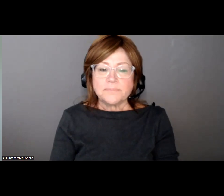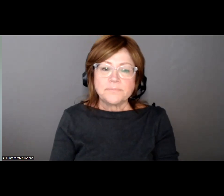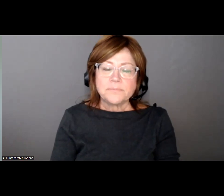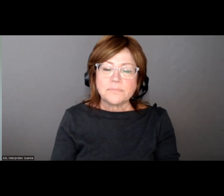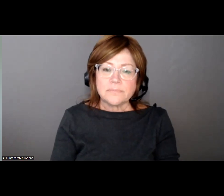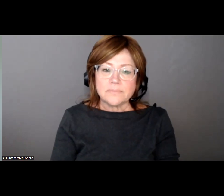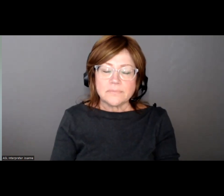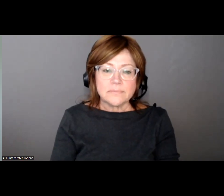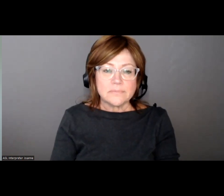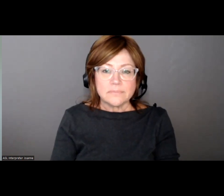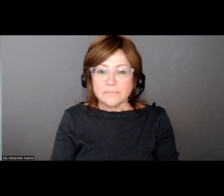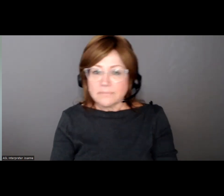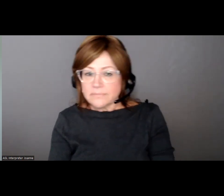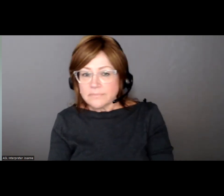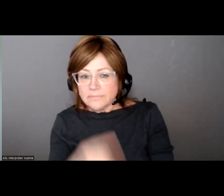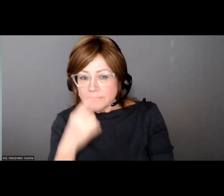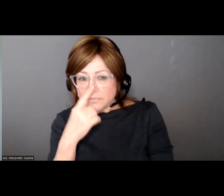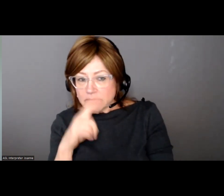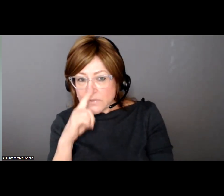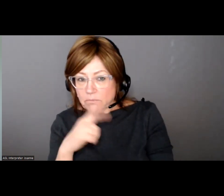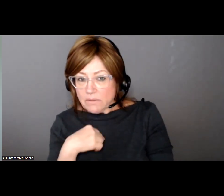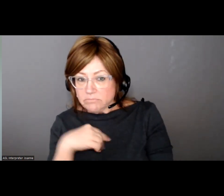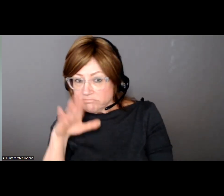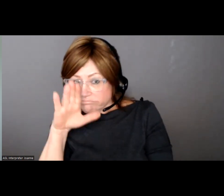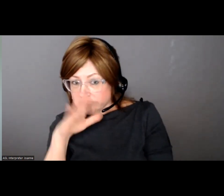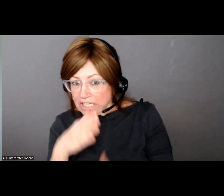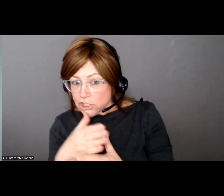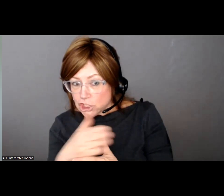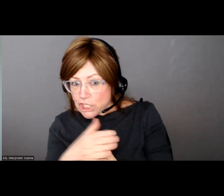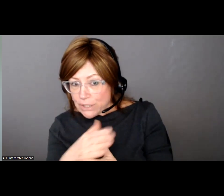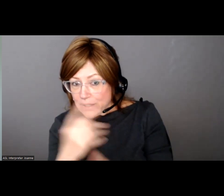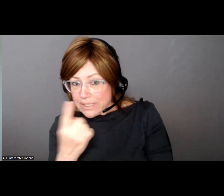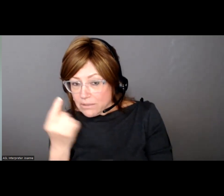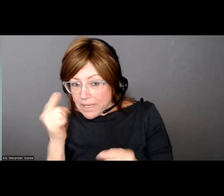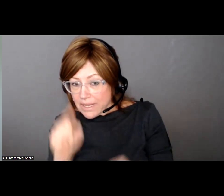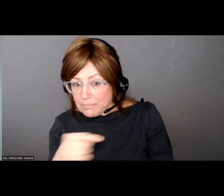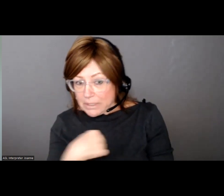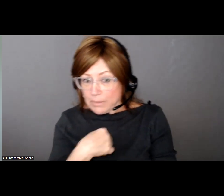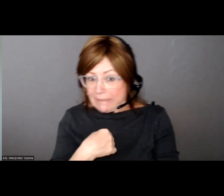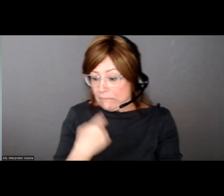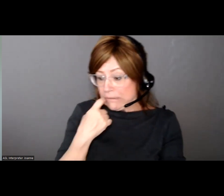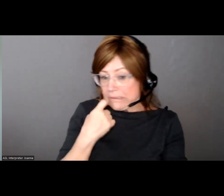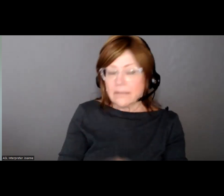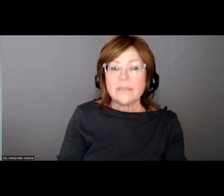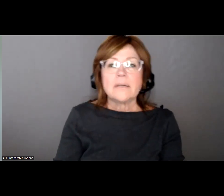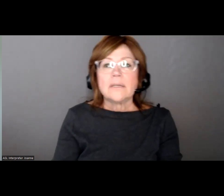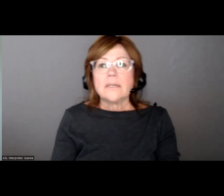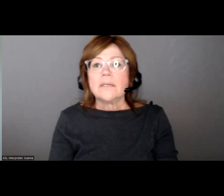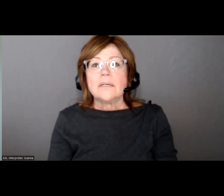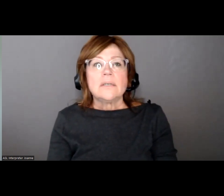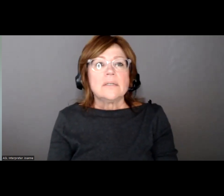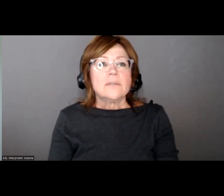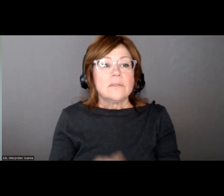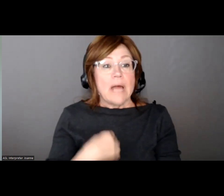And if it's okay, can I share something that happened to me recently? I'm